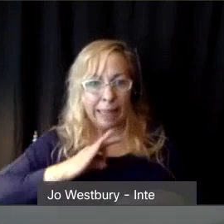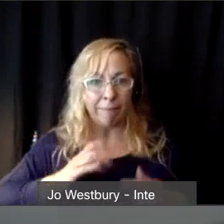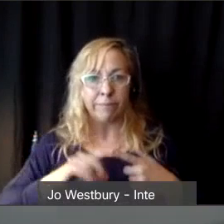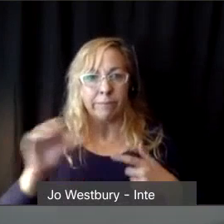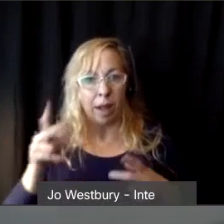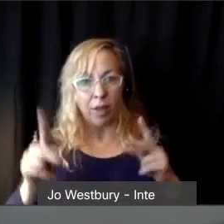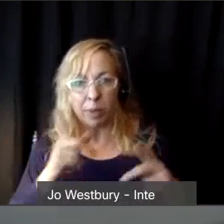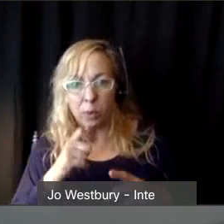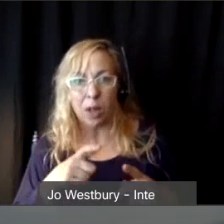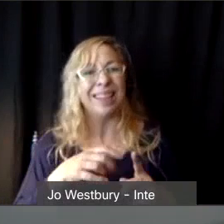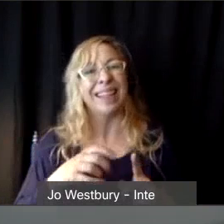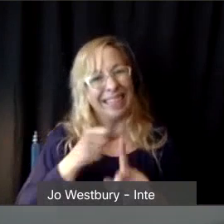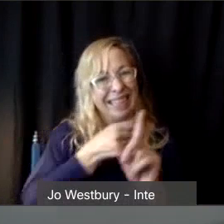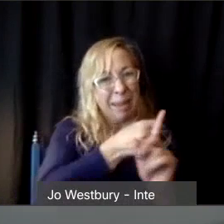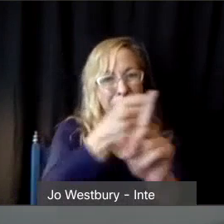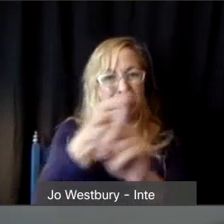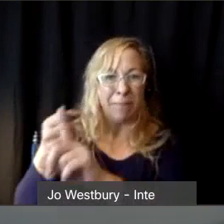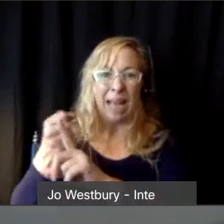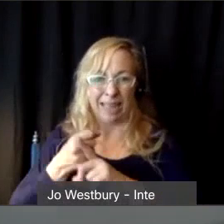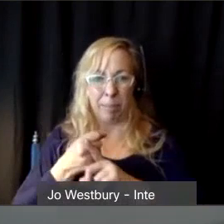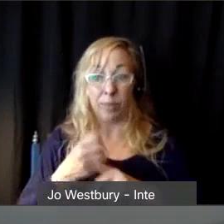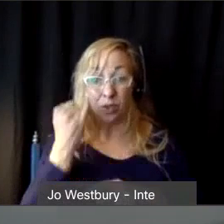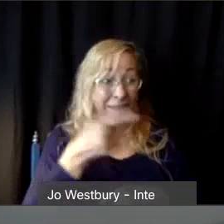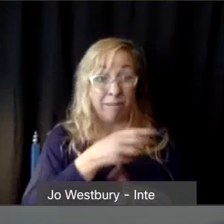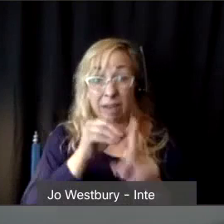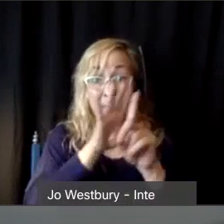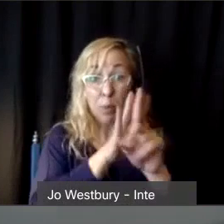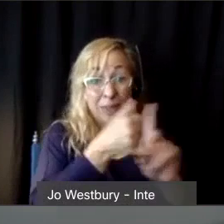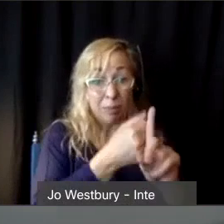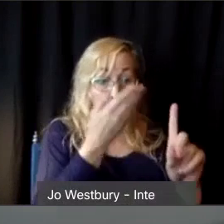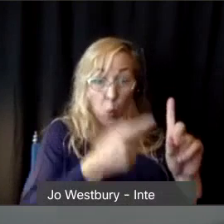other people that they come in contact with. And so,